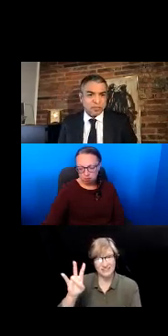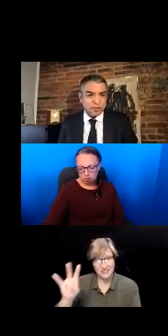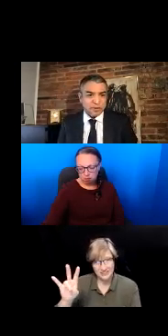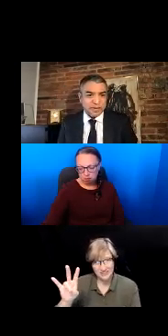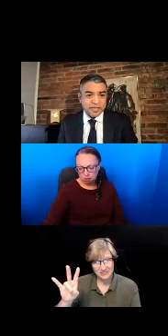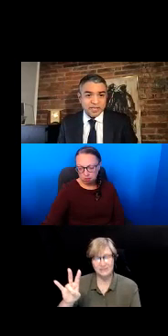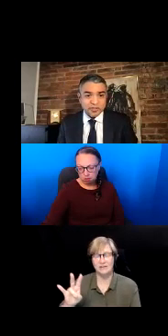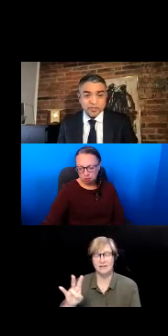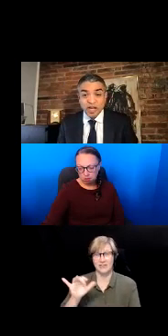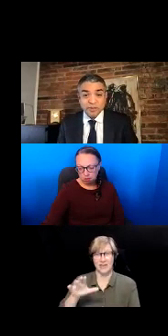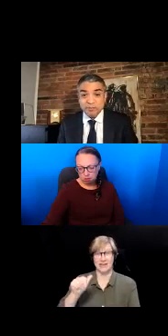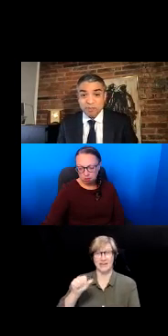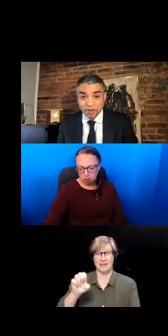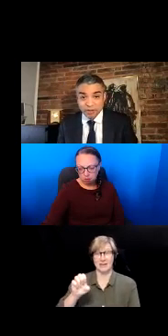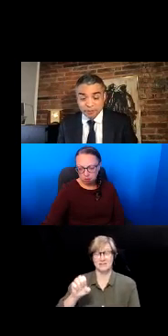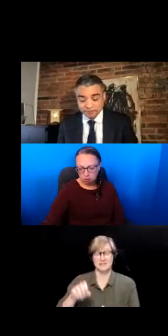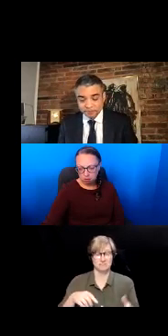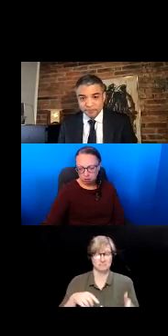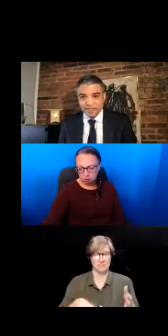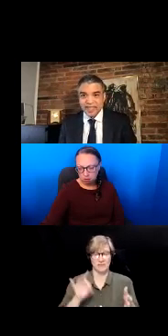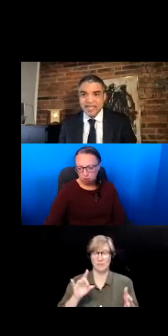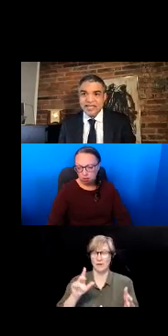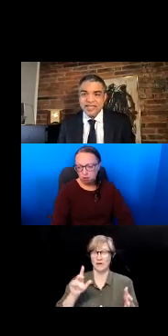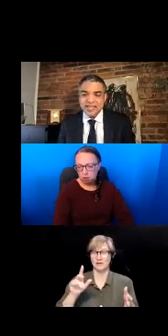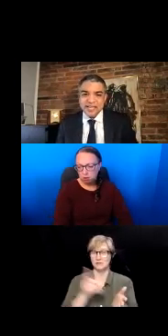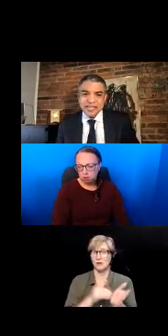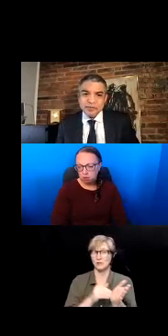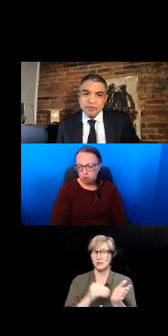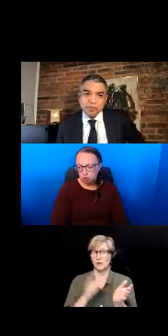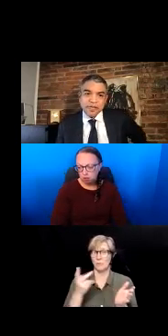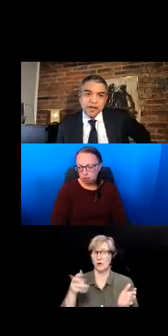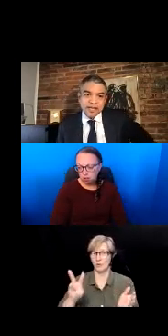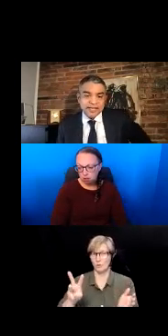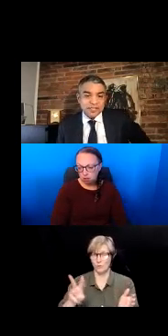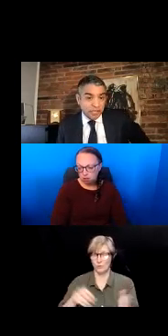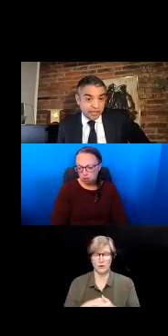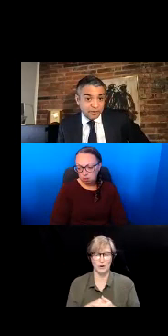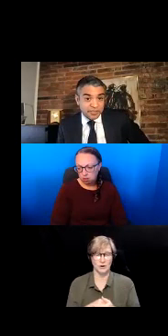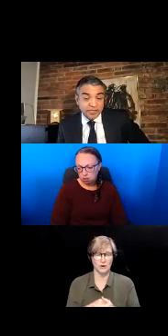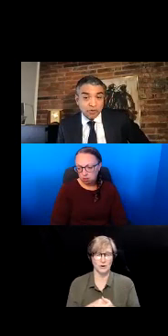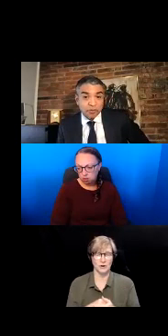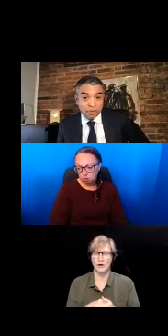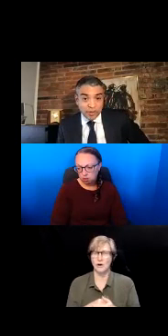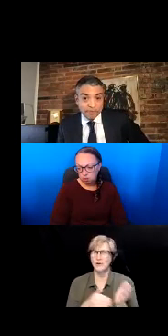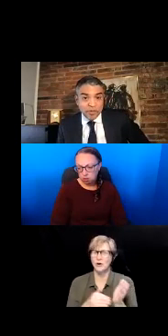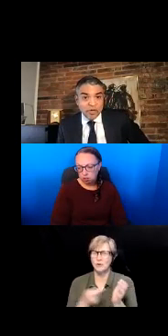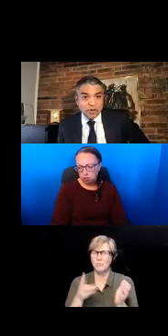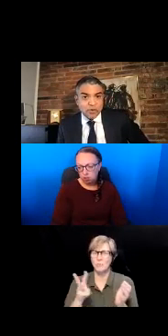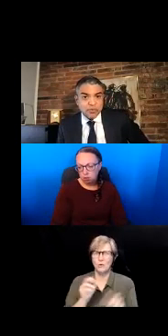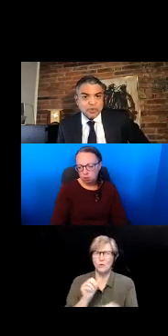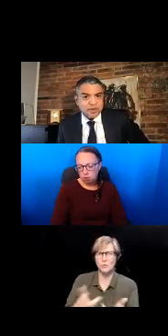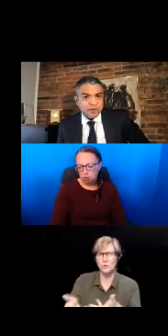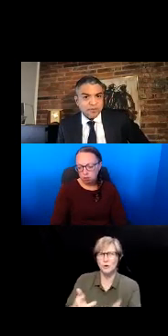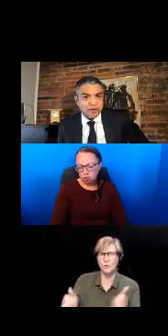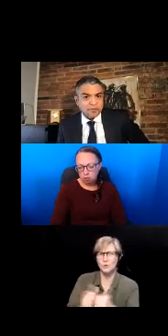case reported by a Dr. Thomas Barlow. And he was reporting on a child, a 10-year-old boy,